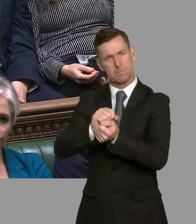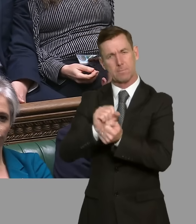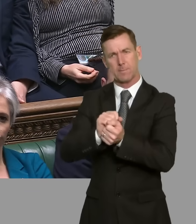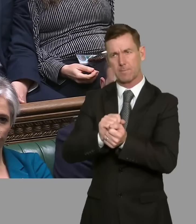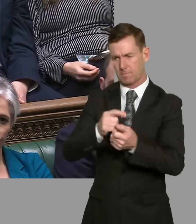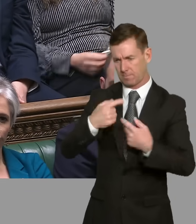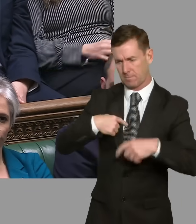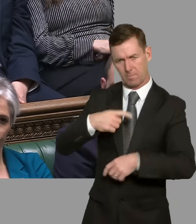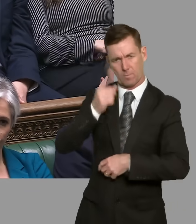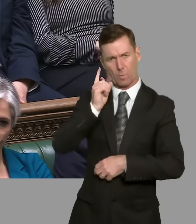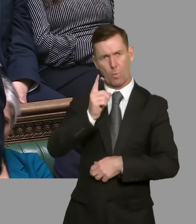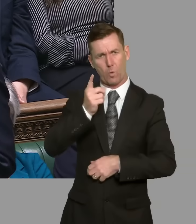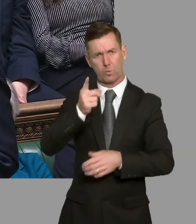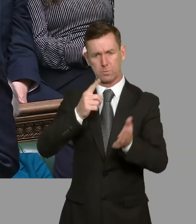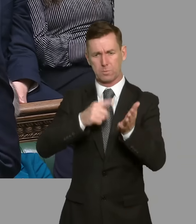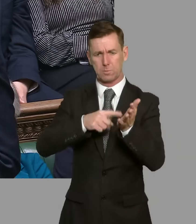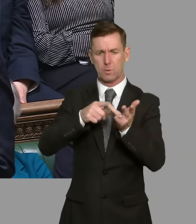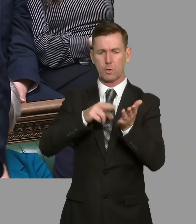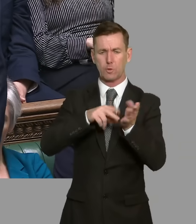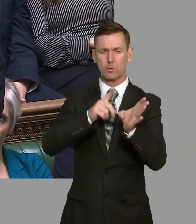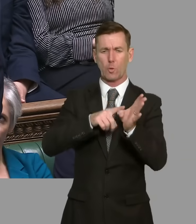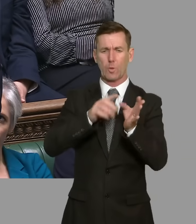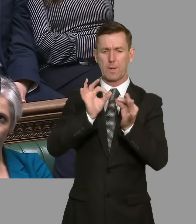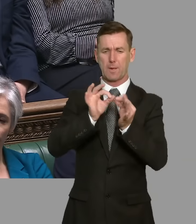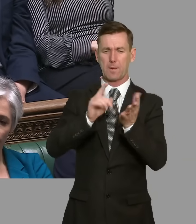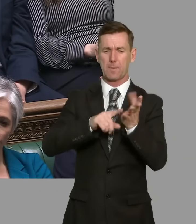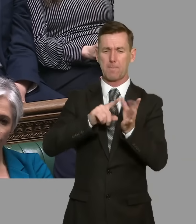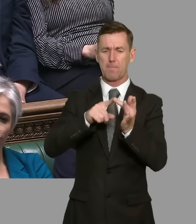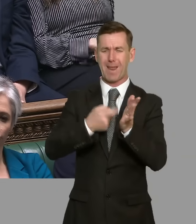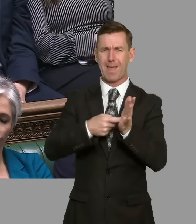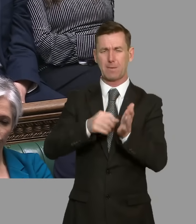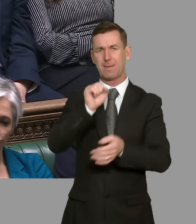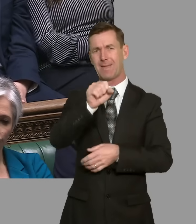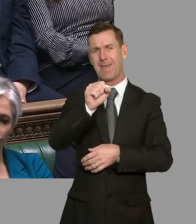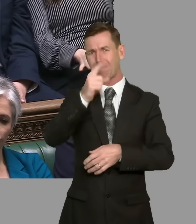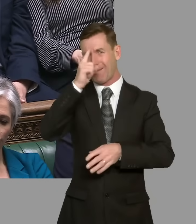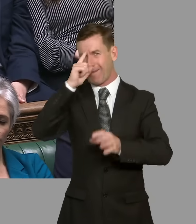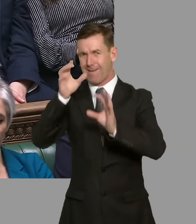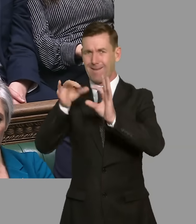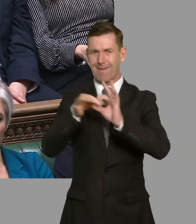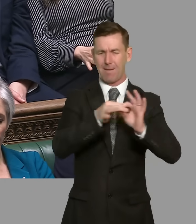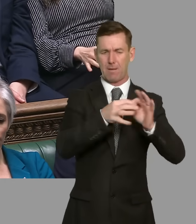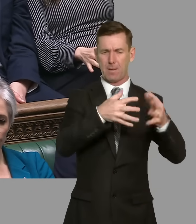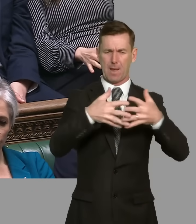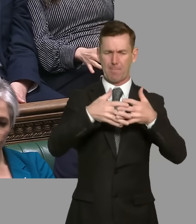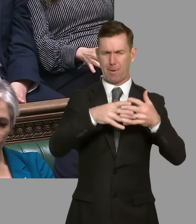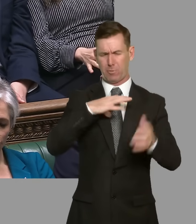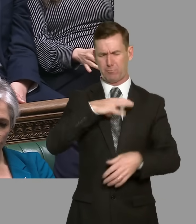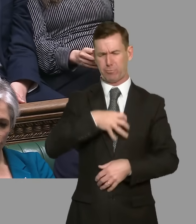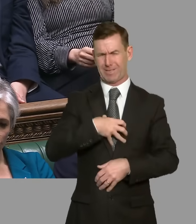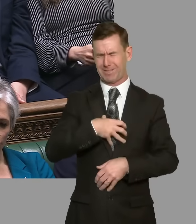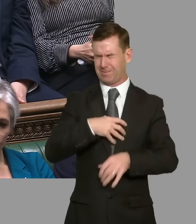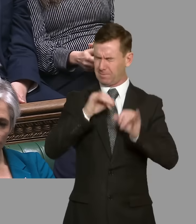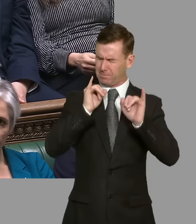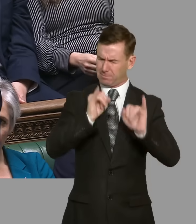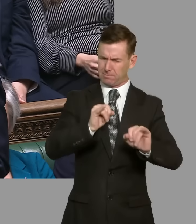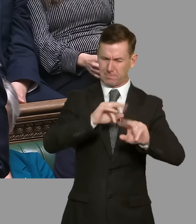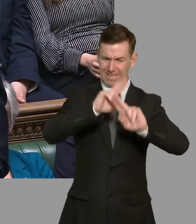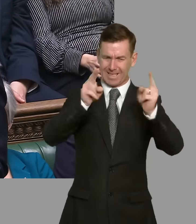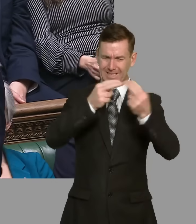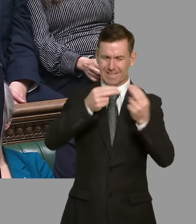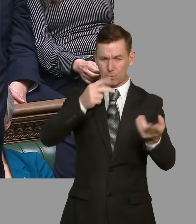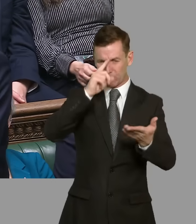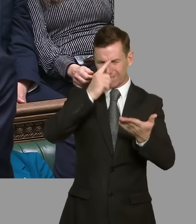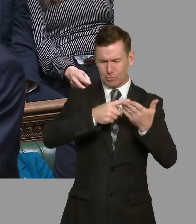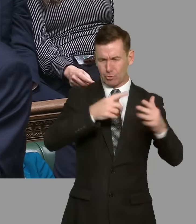unpopular American president and a disastrous foreign policy, while close allies like Canada and France looked on in